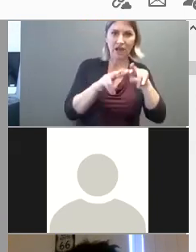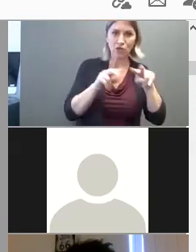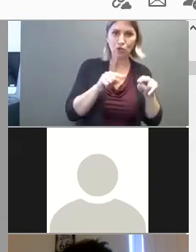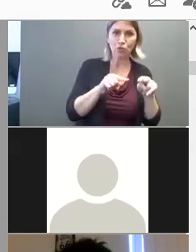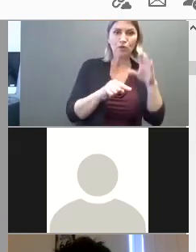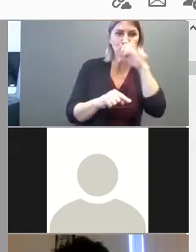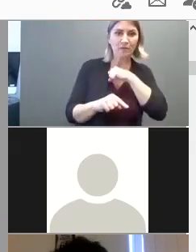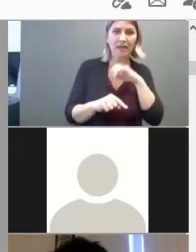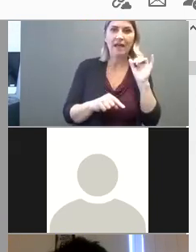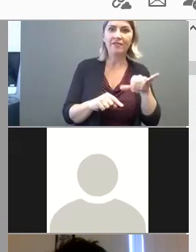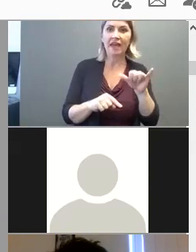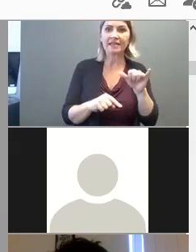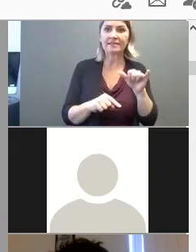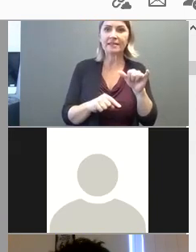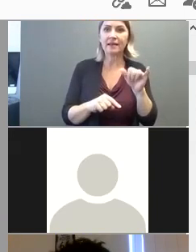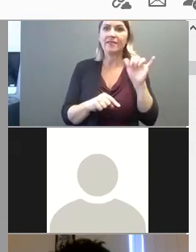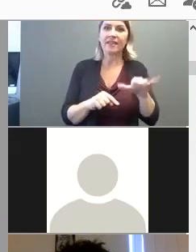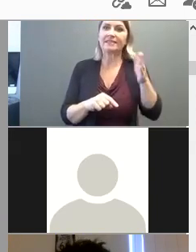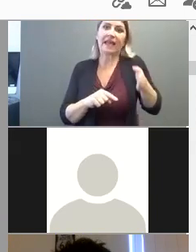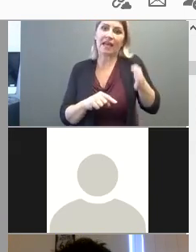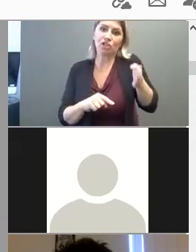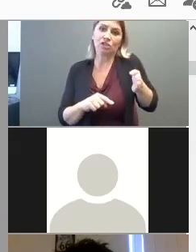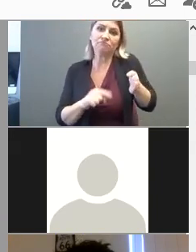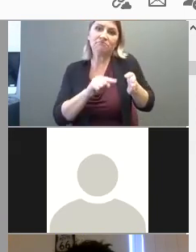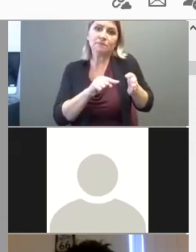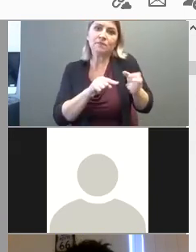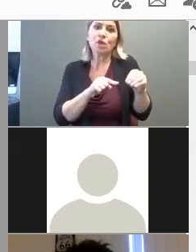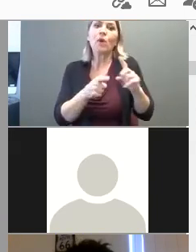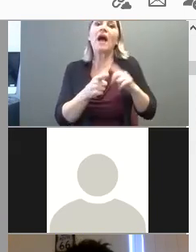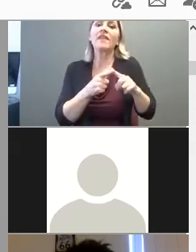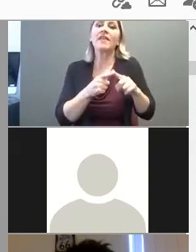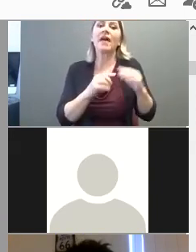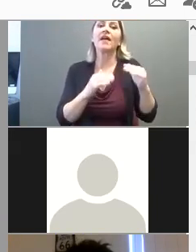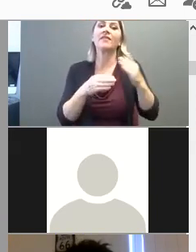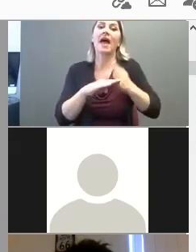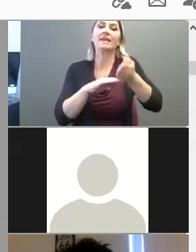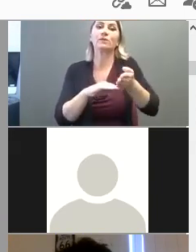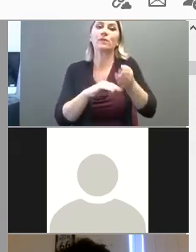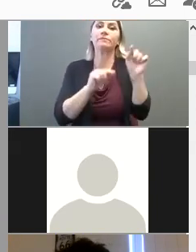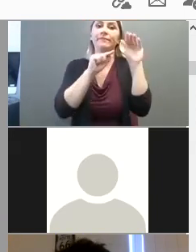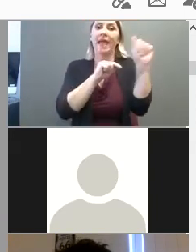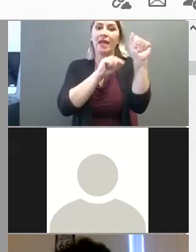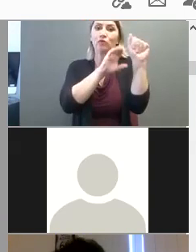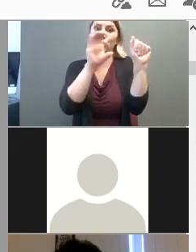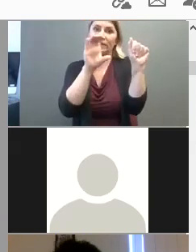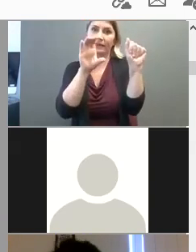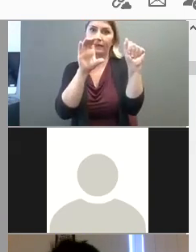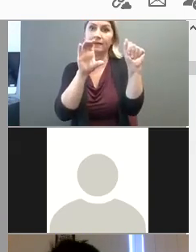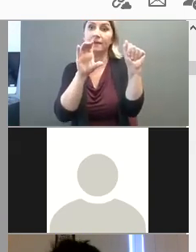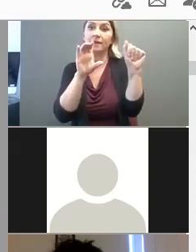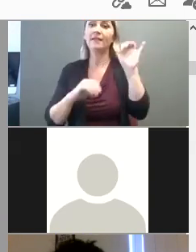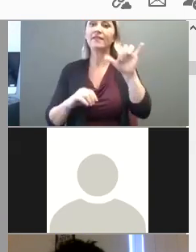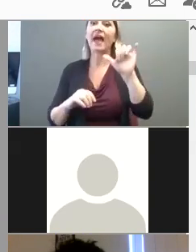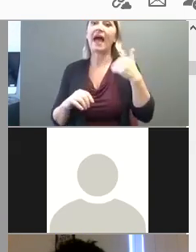that this is hypothetically, this was the edge that had the minimum cost. The next edge could have been this particular edge here that